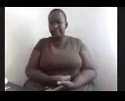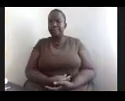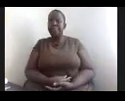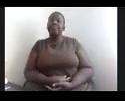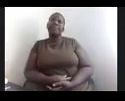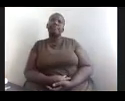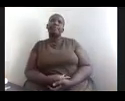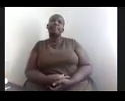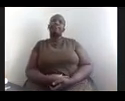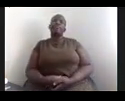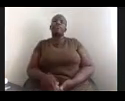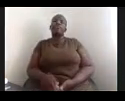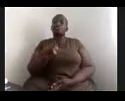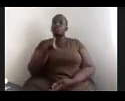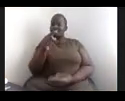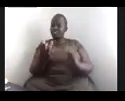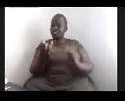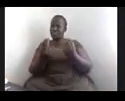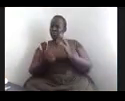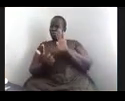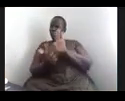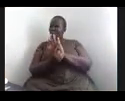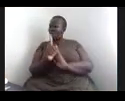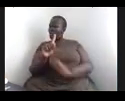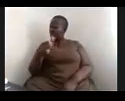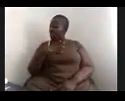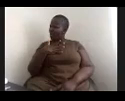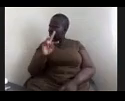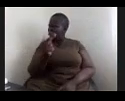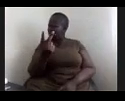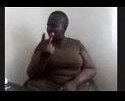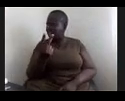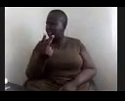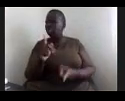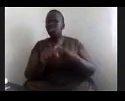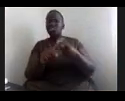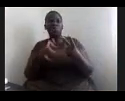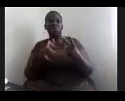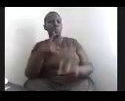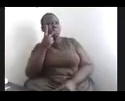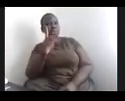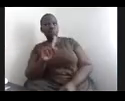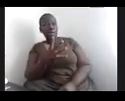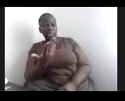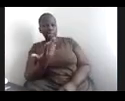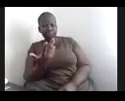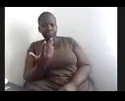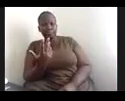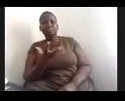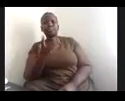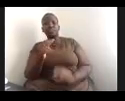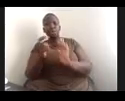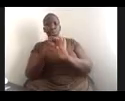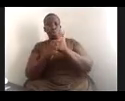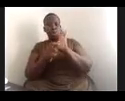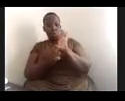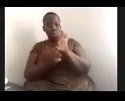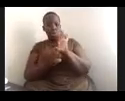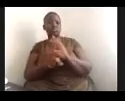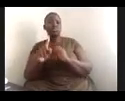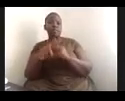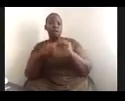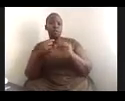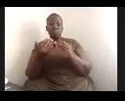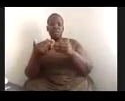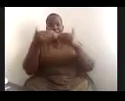So what in this new law, what do they want to change? What do we want to see? So there are rules